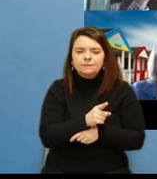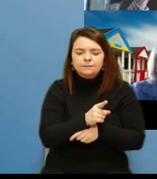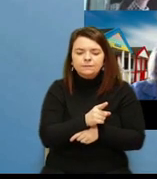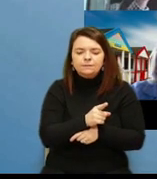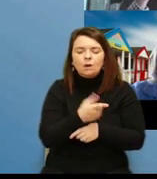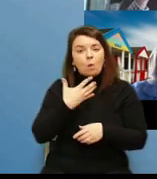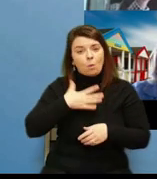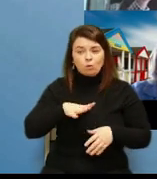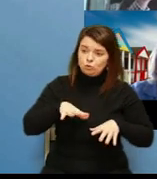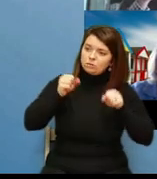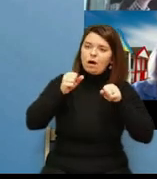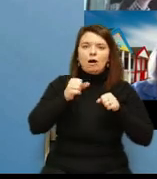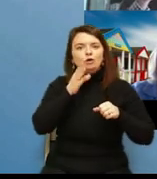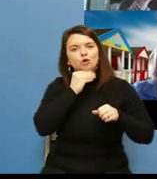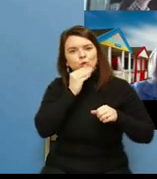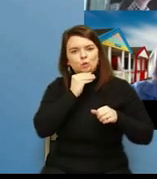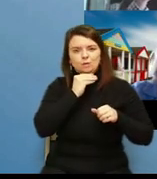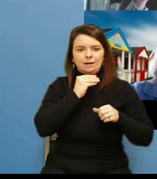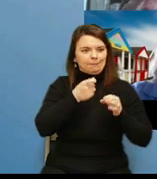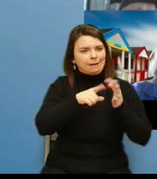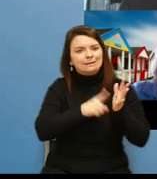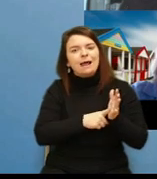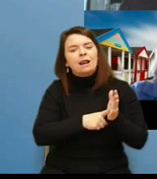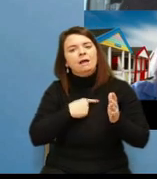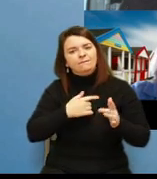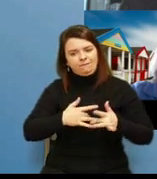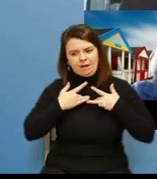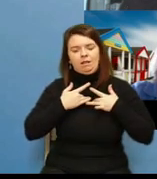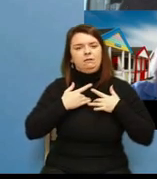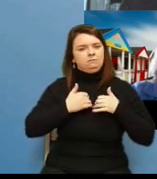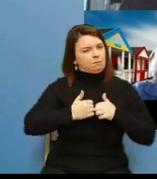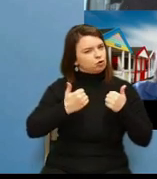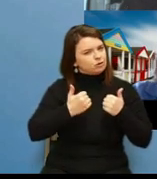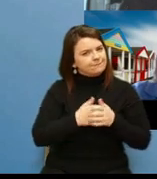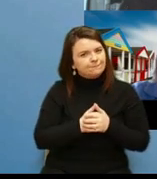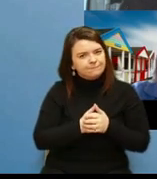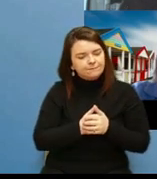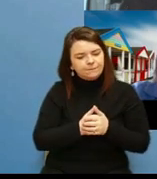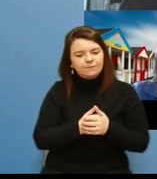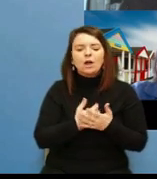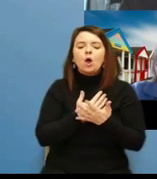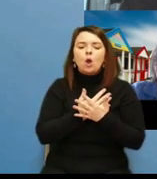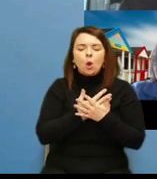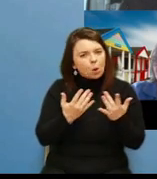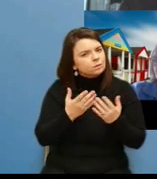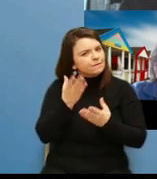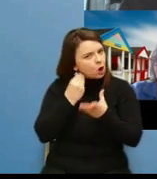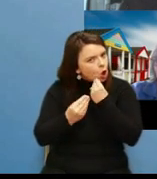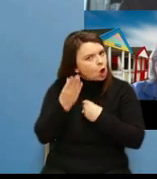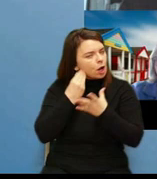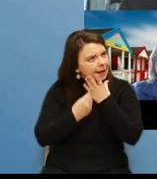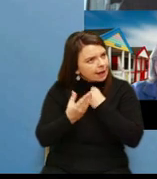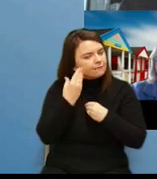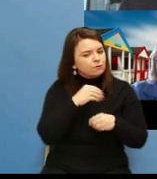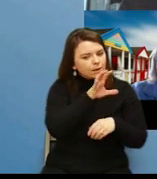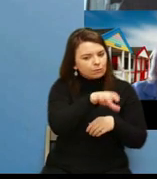They've really enjoyed it. I'm really keen to actually start using it, which I think is really positive.